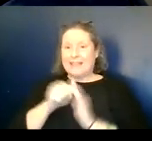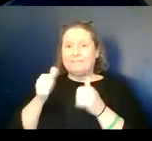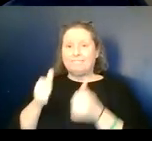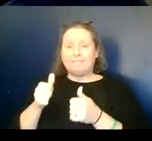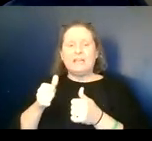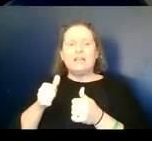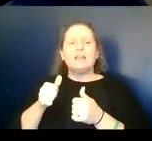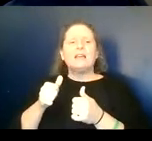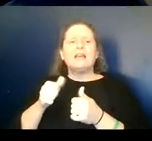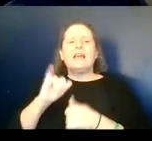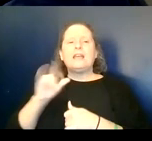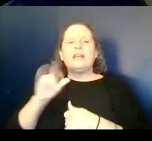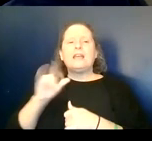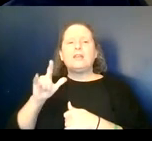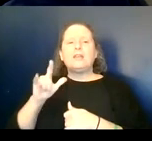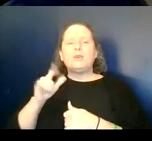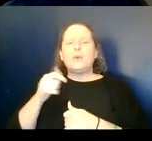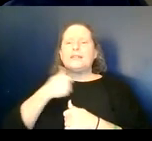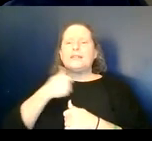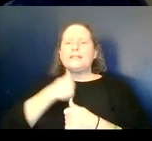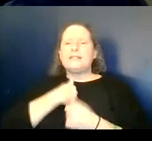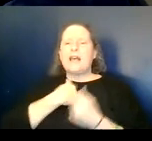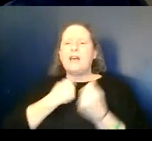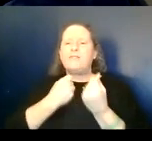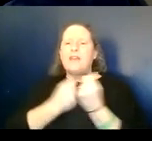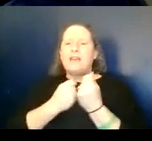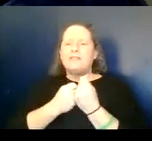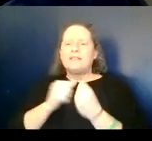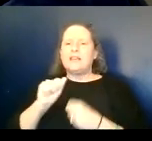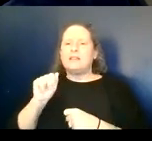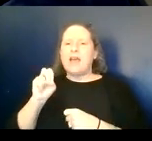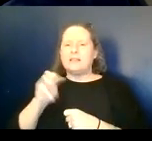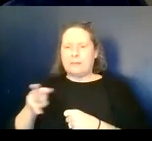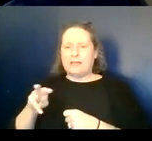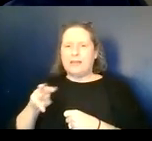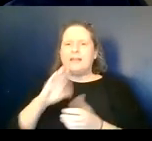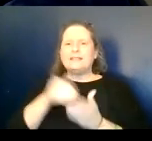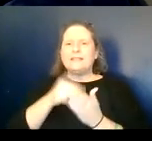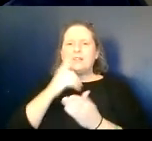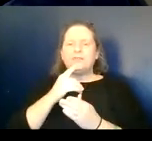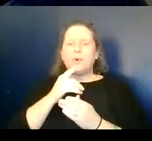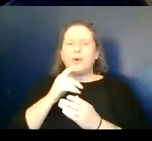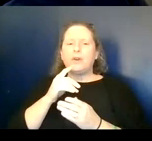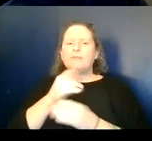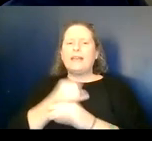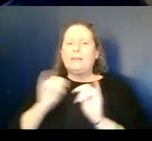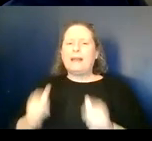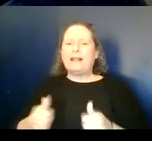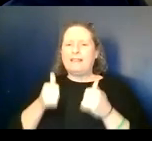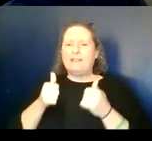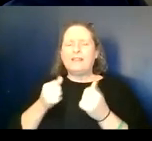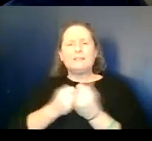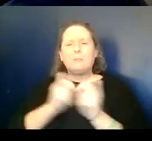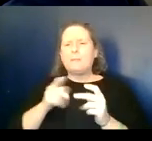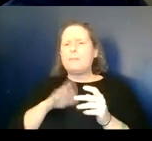Alliance website, Centers for Independent Living, which support people with disabilities around the country. And this is all the centers that